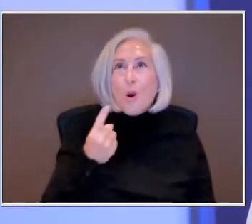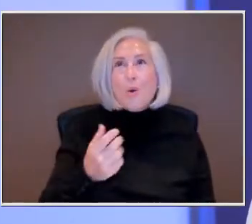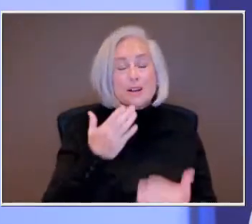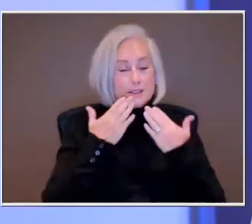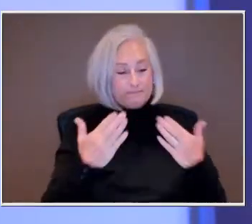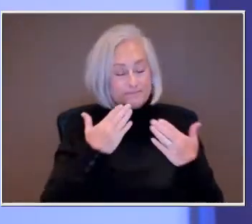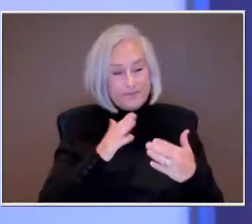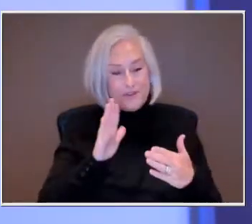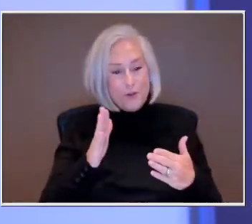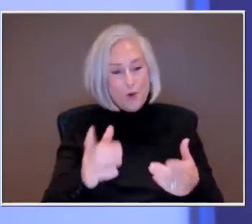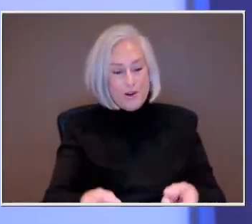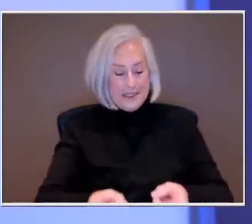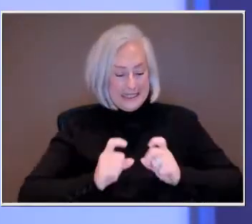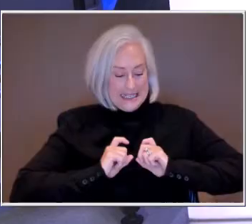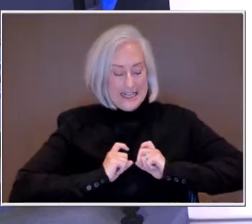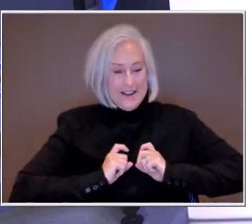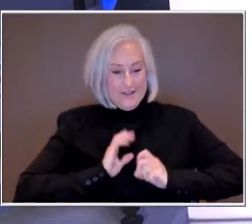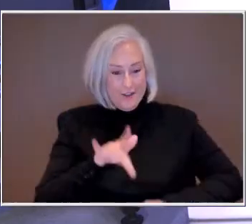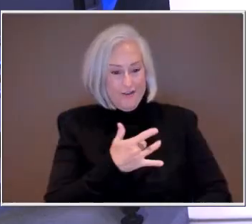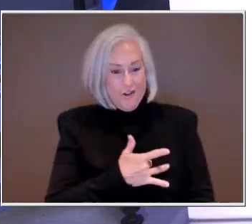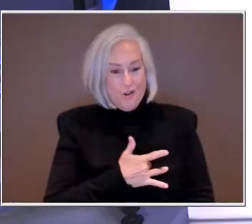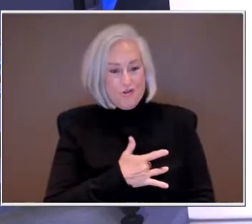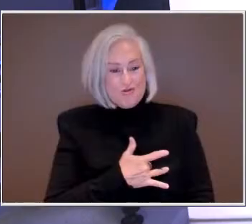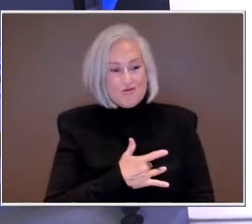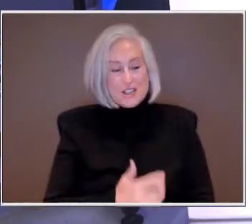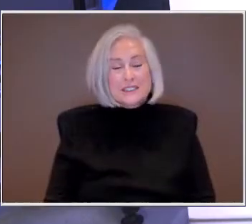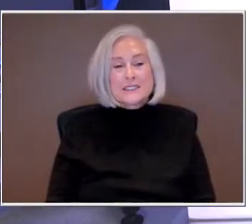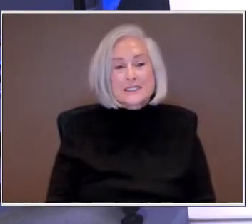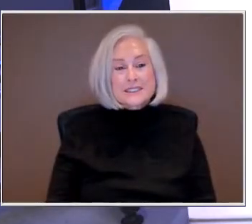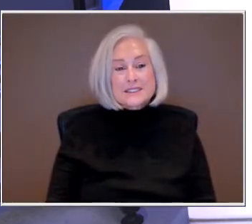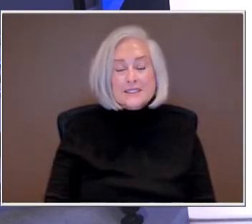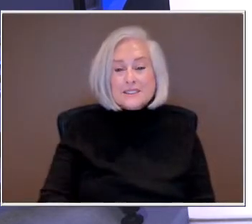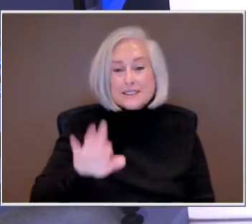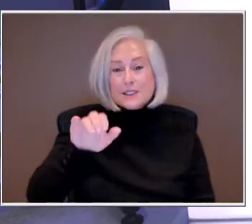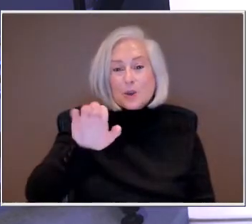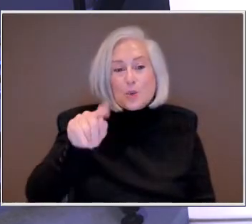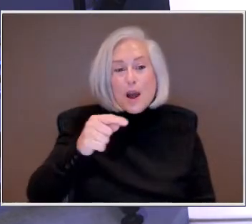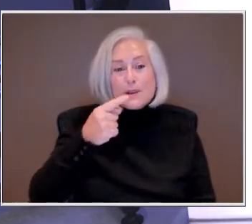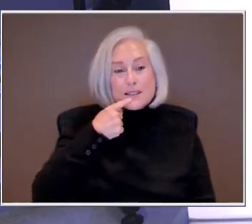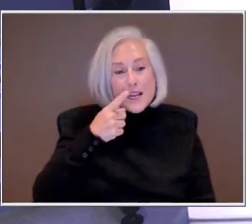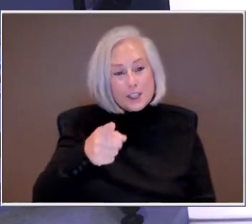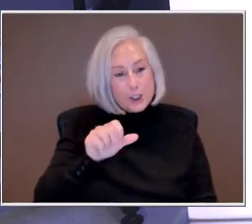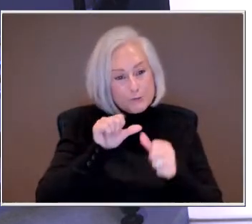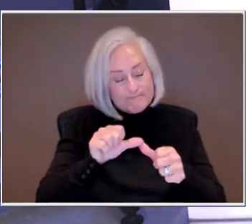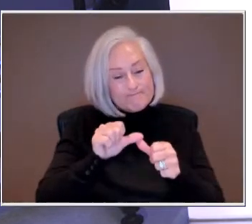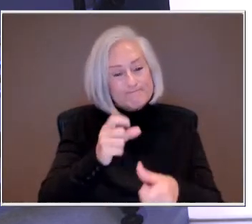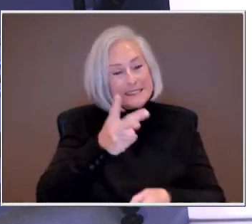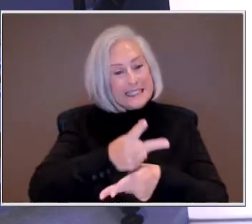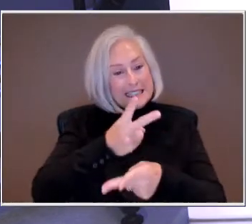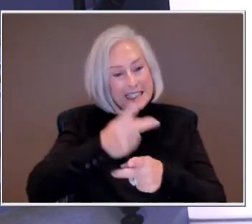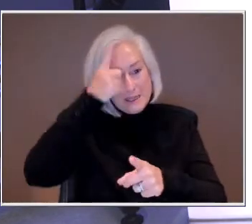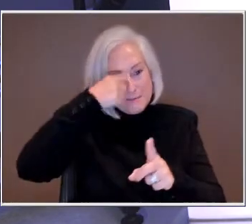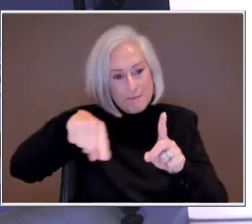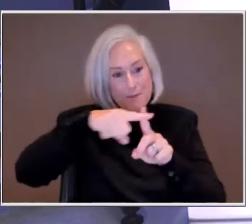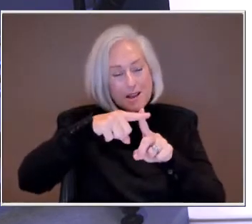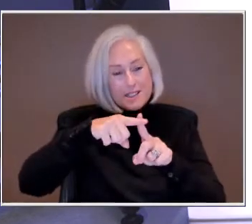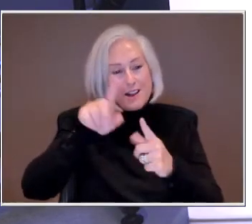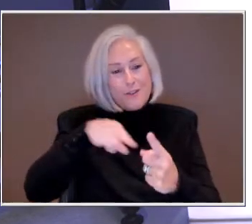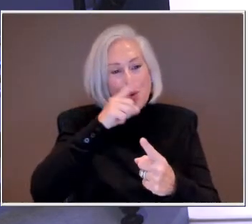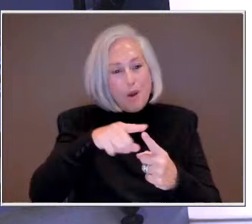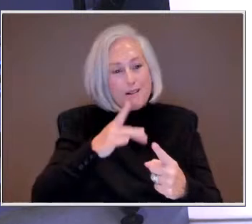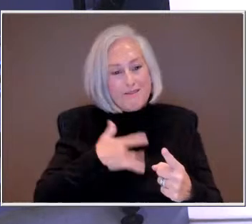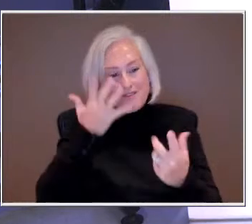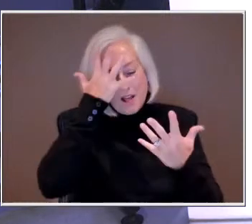of course. Robert said that you really kept him positive during his most down times. You're a